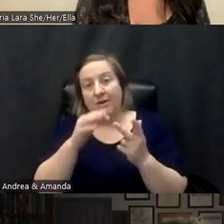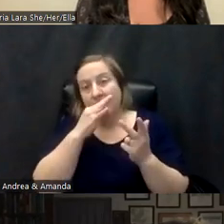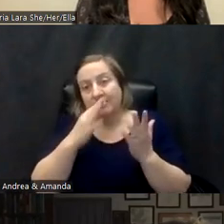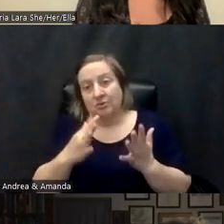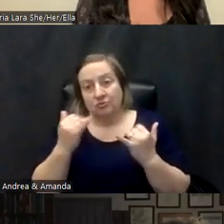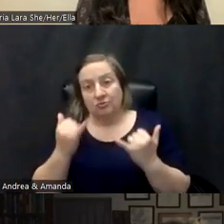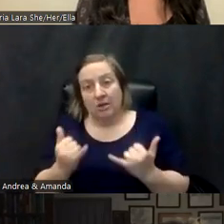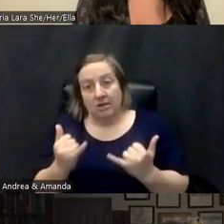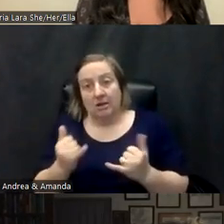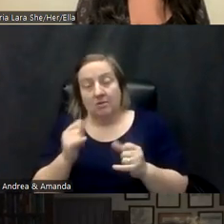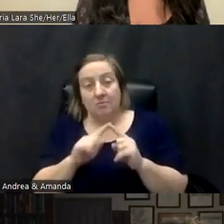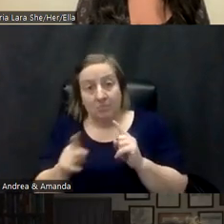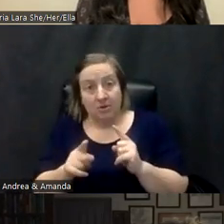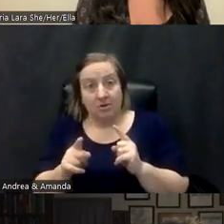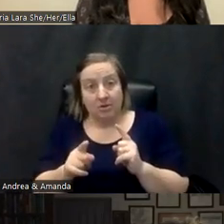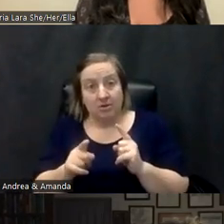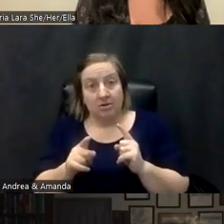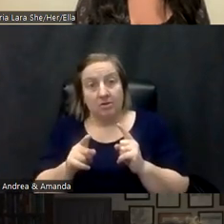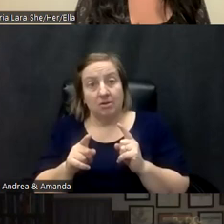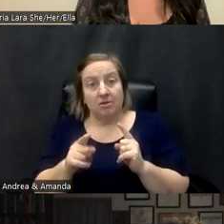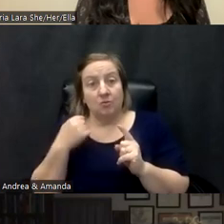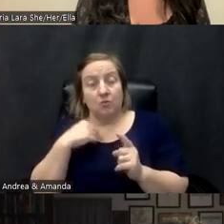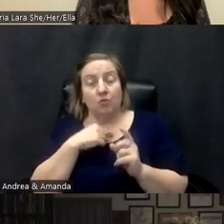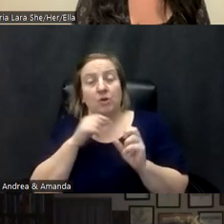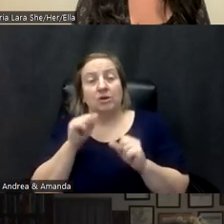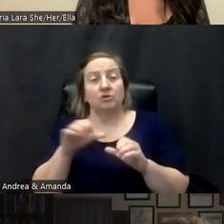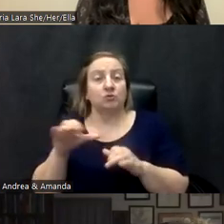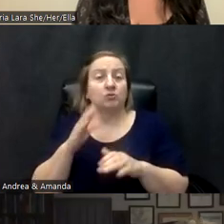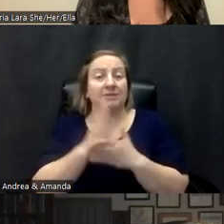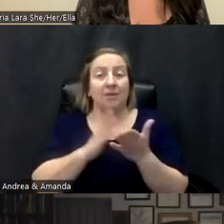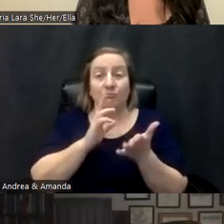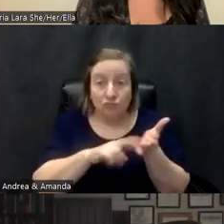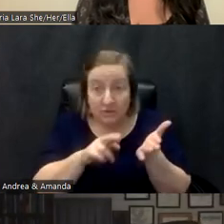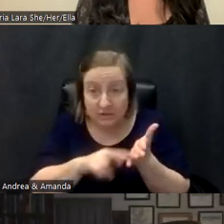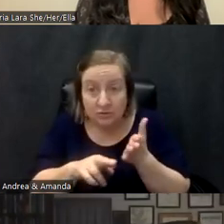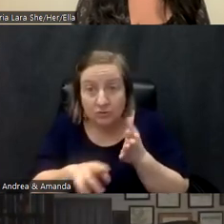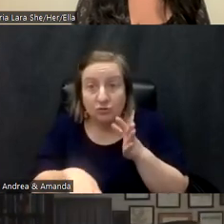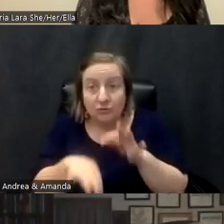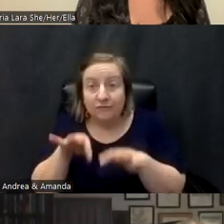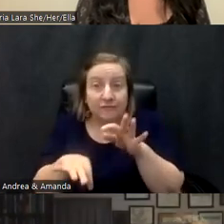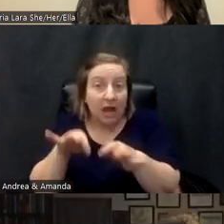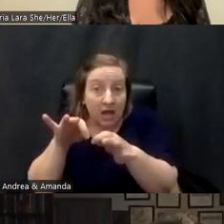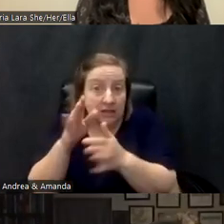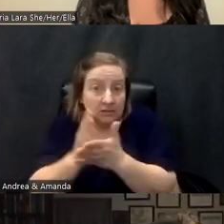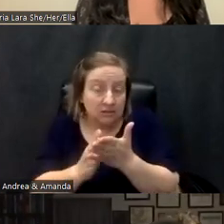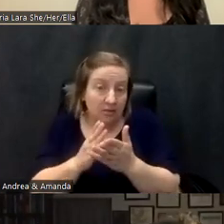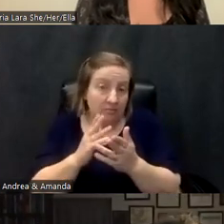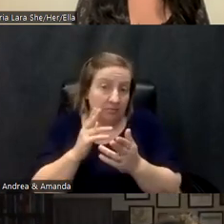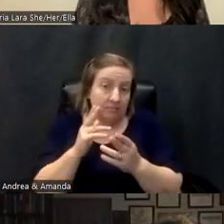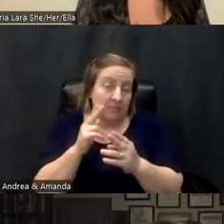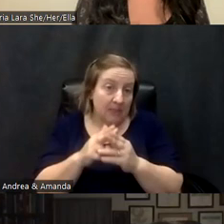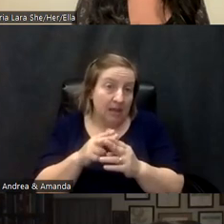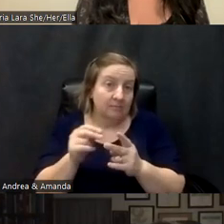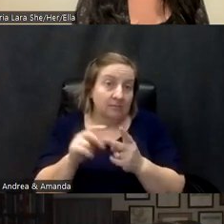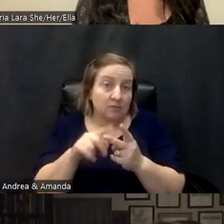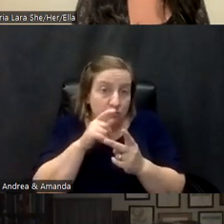now, but we could do some research into this and see what we find and see who we find and see